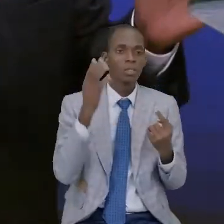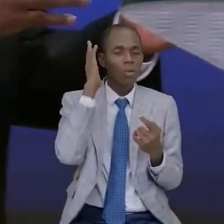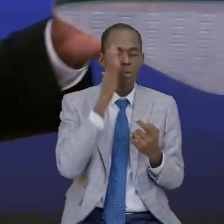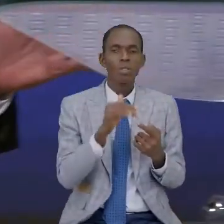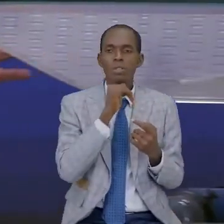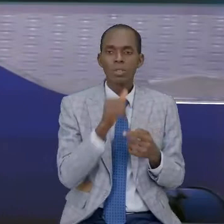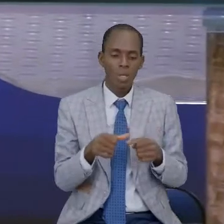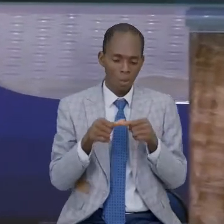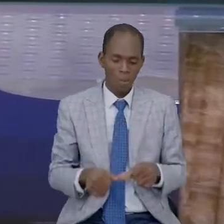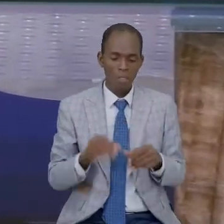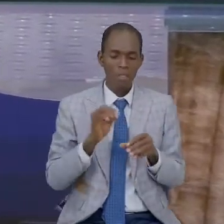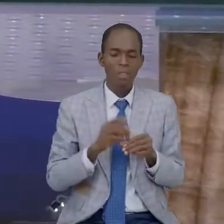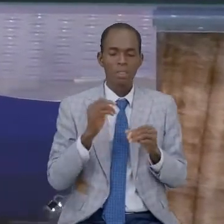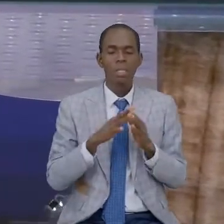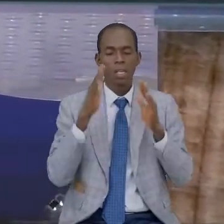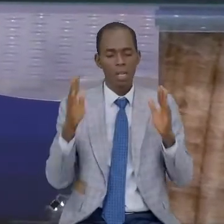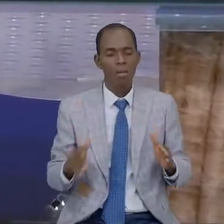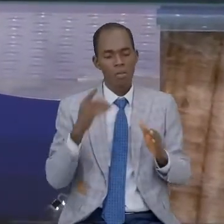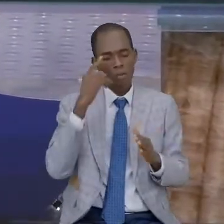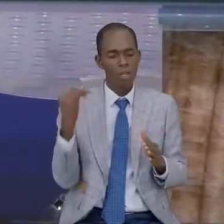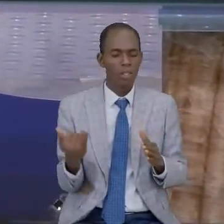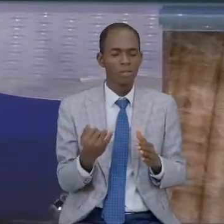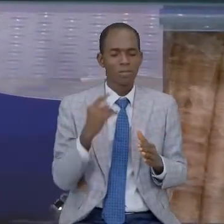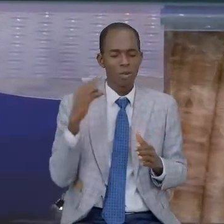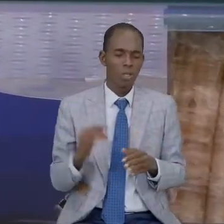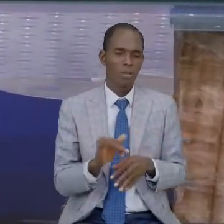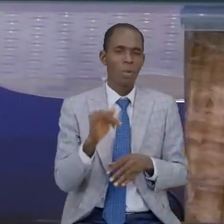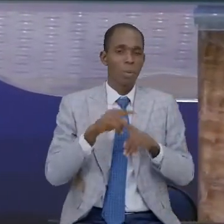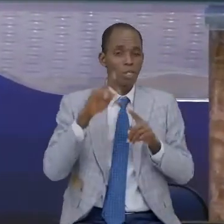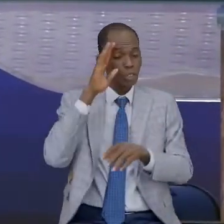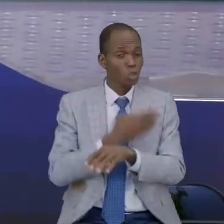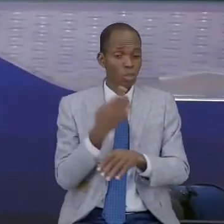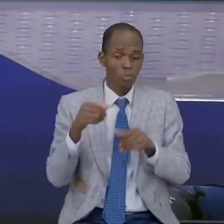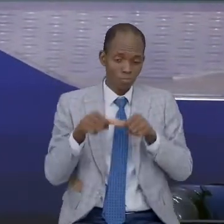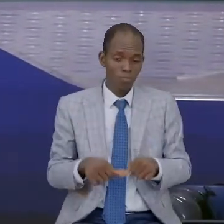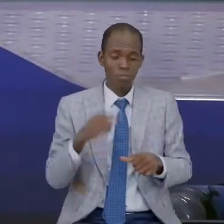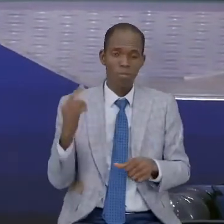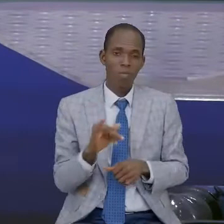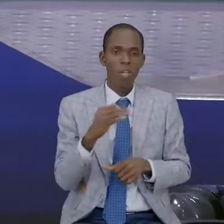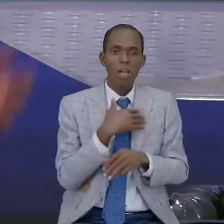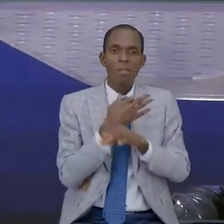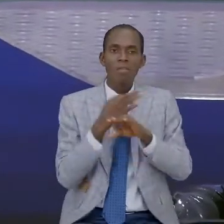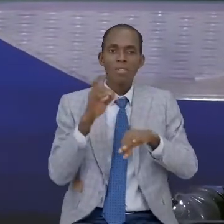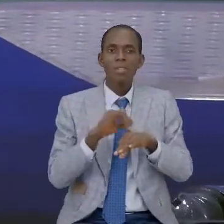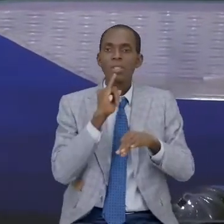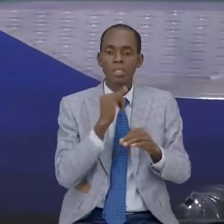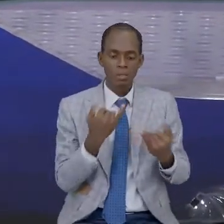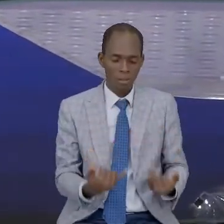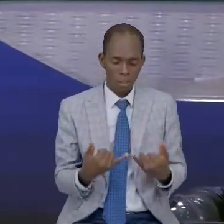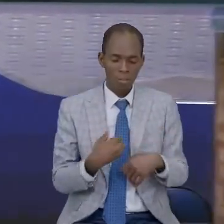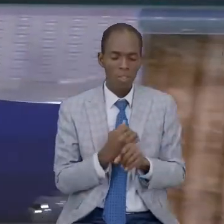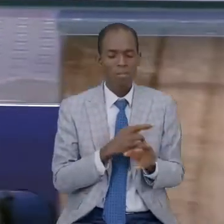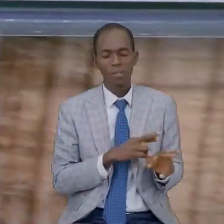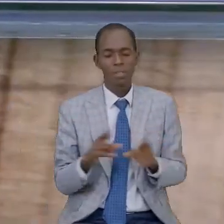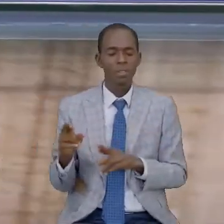will not abide in the house forever, but the Son abideth ever. And freedom is available. Redemption